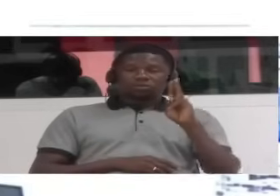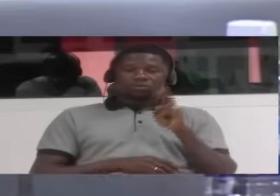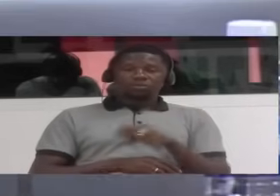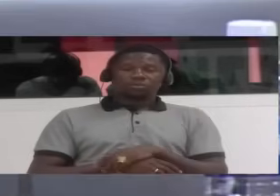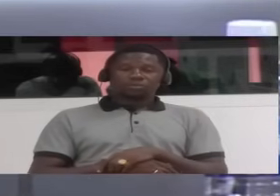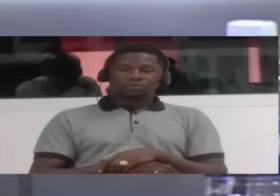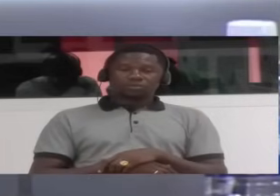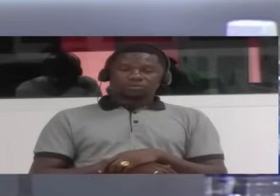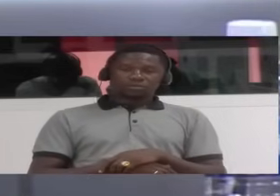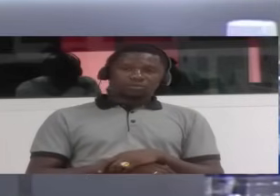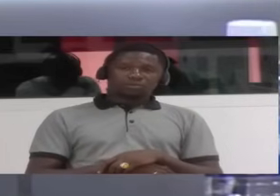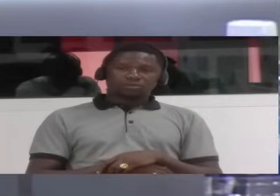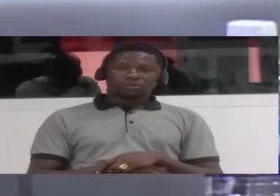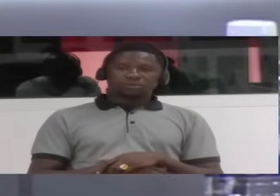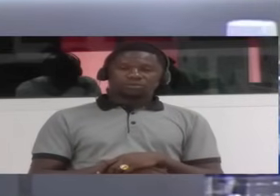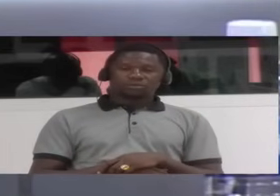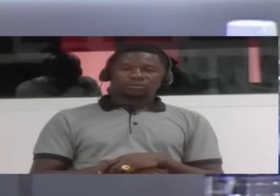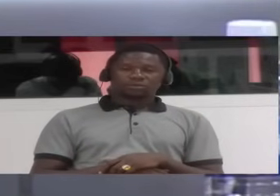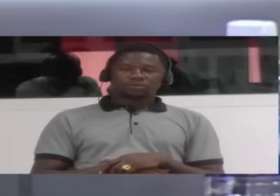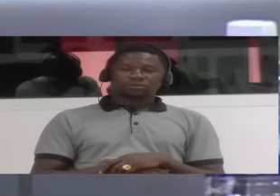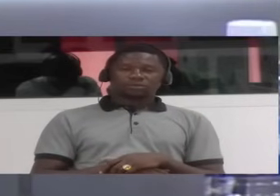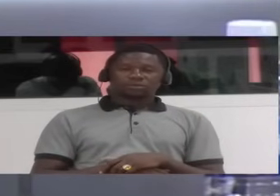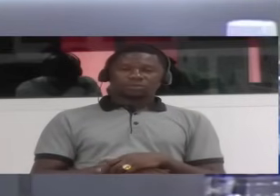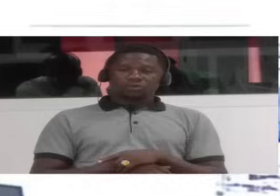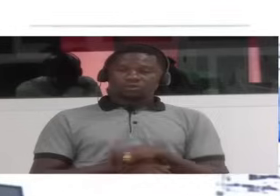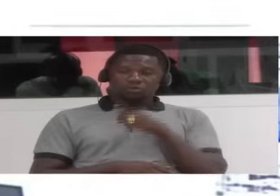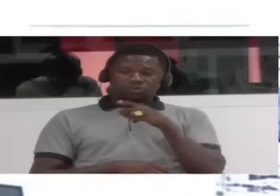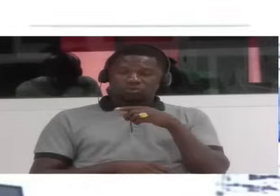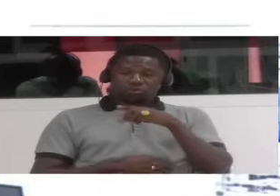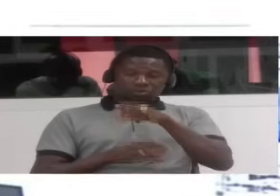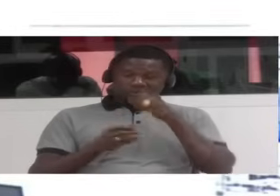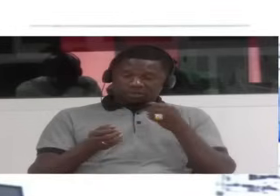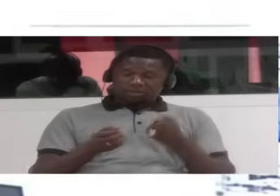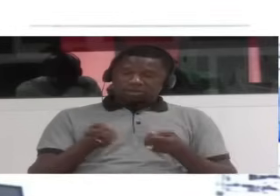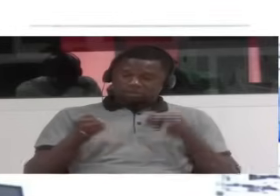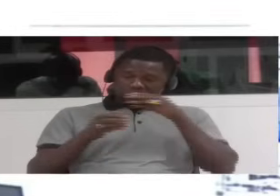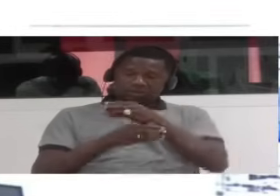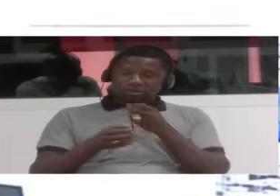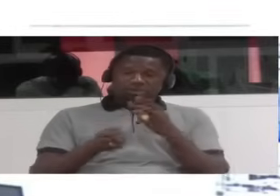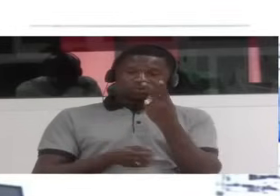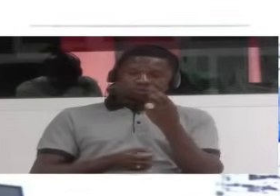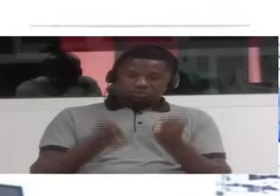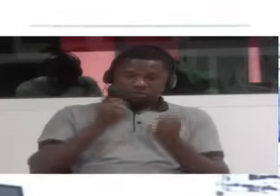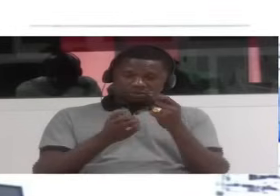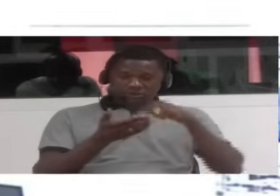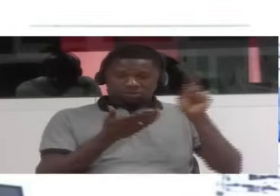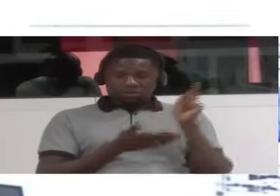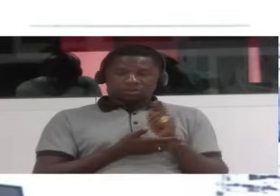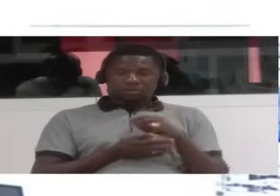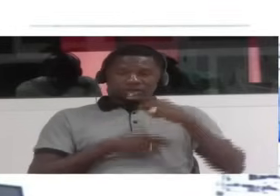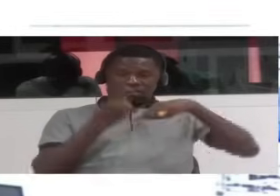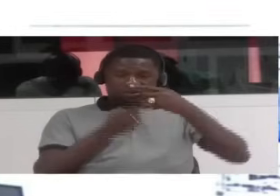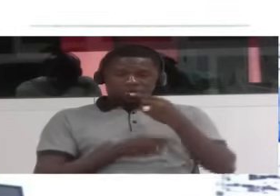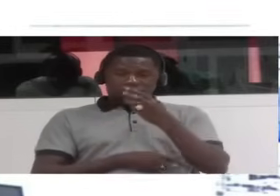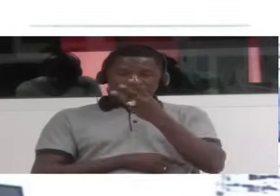PIU? PIU, yes. So you picked them up, you put them in two vehicles, correct? Yes, correct. You said about 30